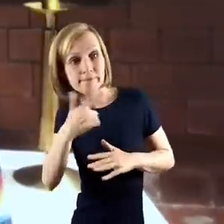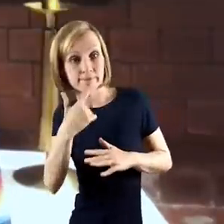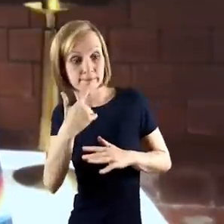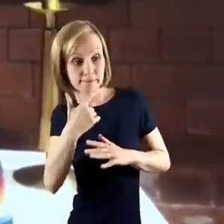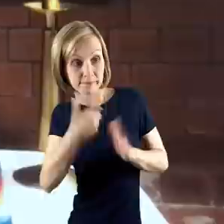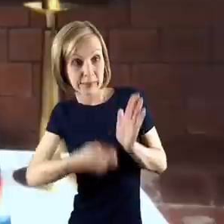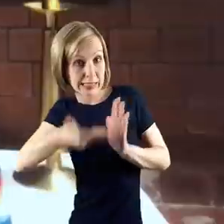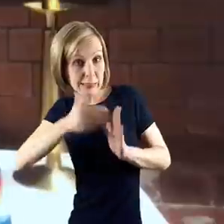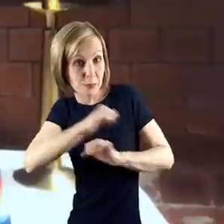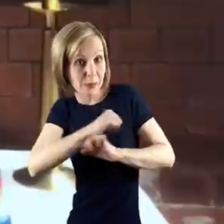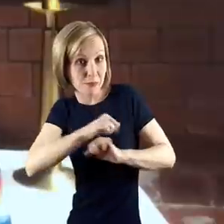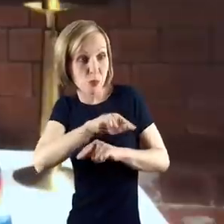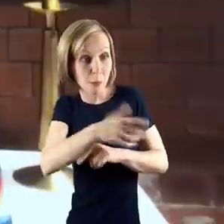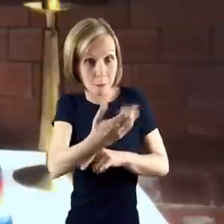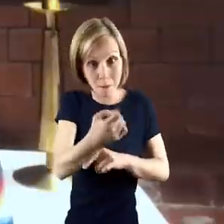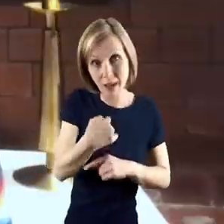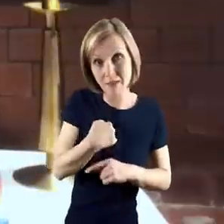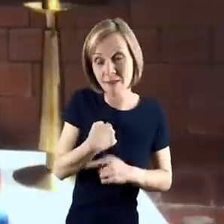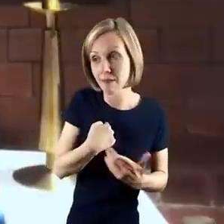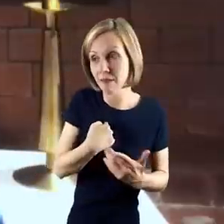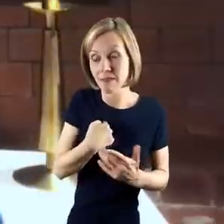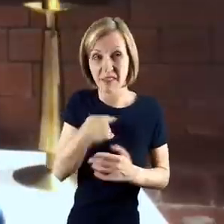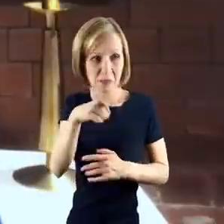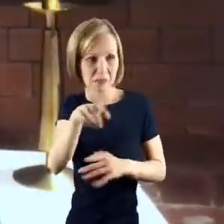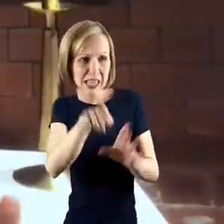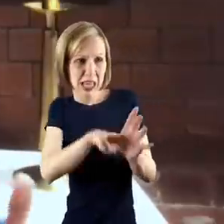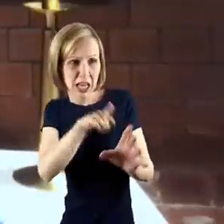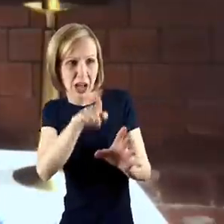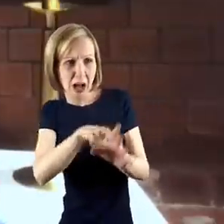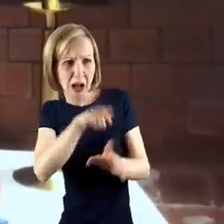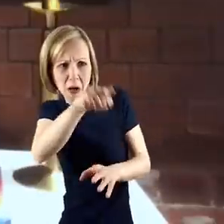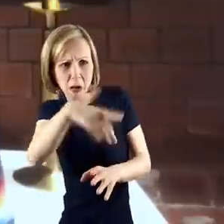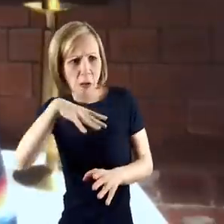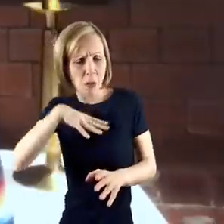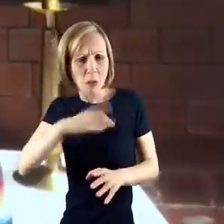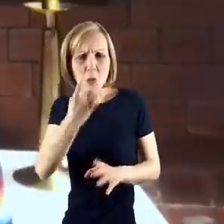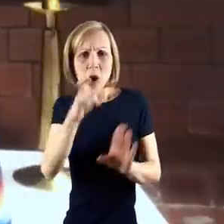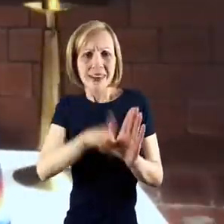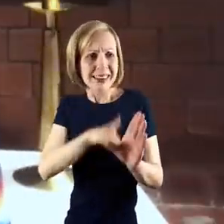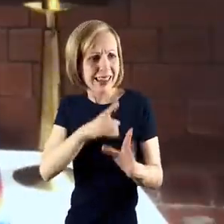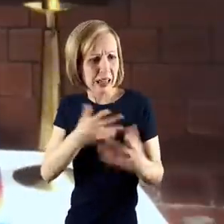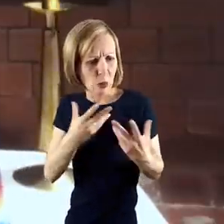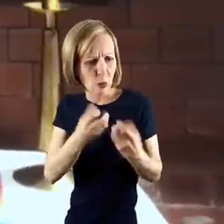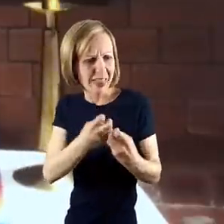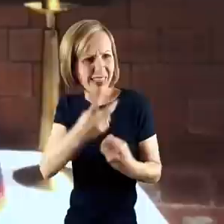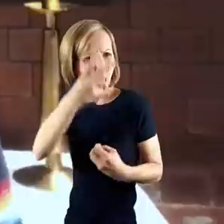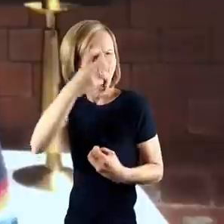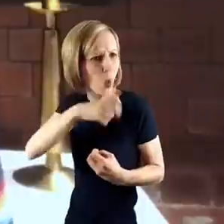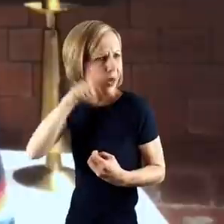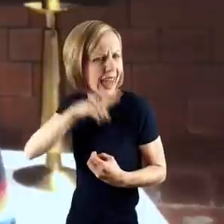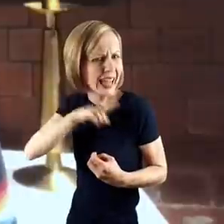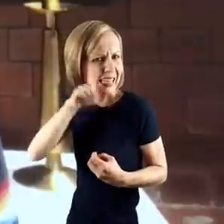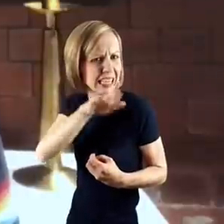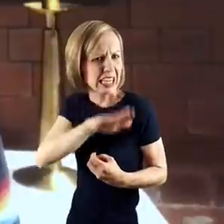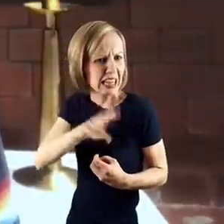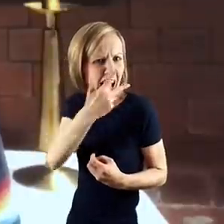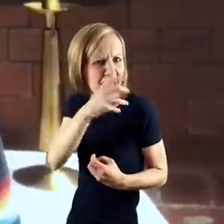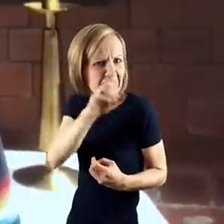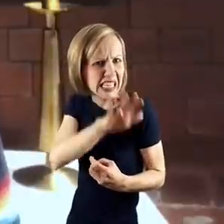offered her spare room. She didn't think a young man would want to spend his year living with an